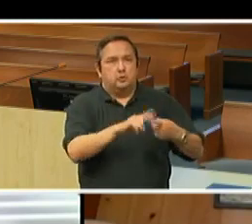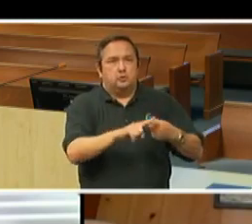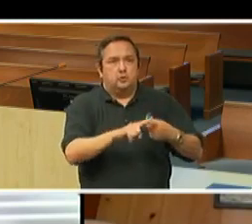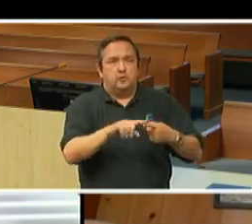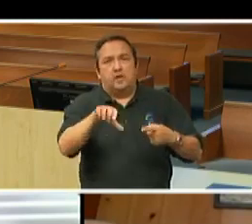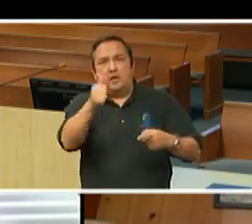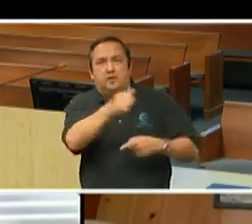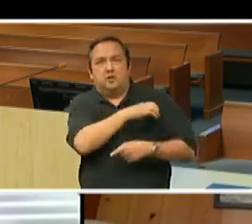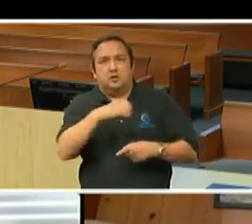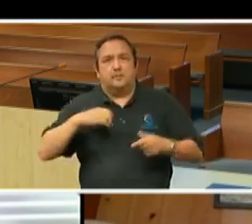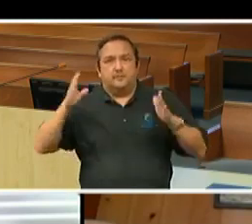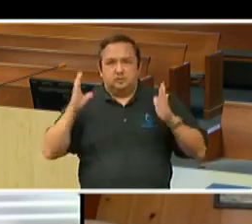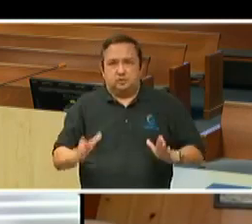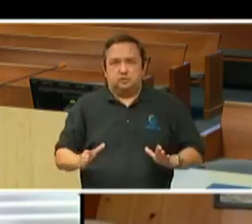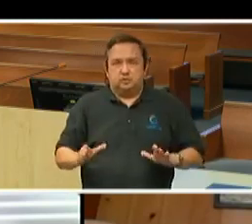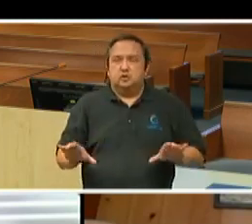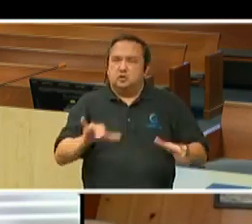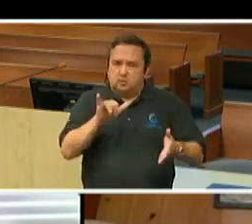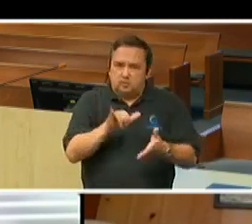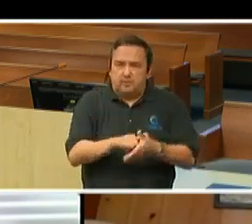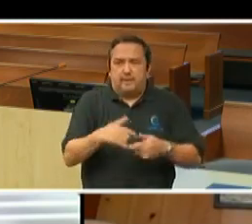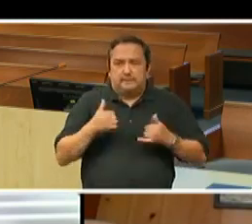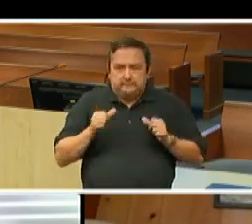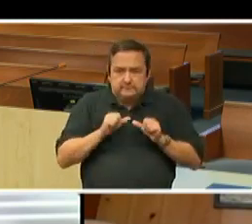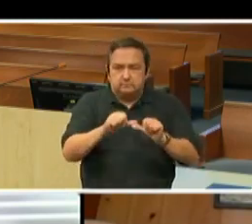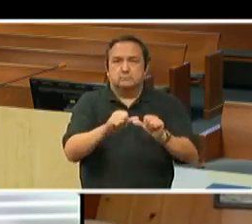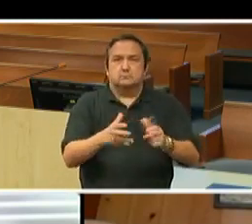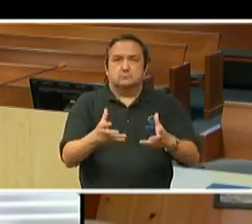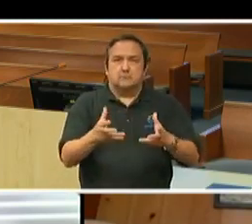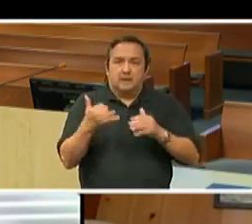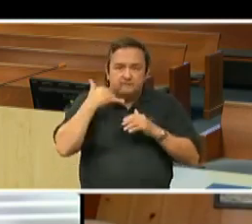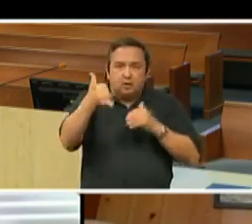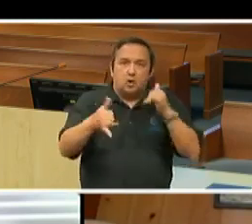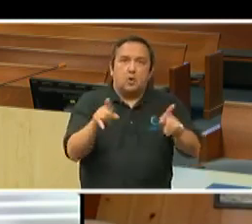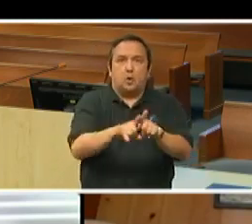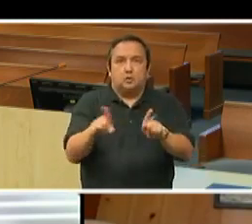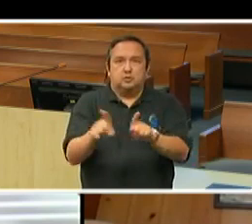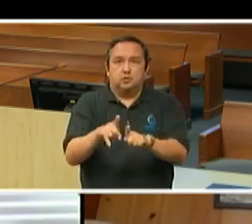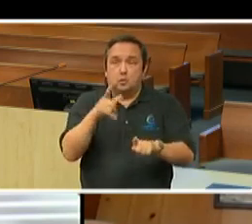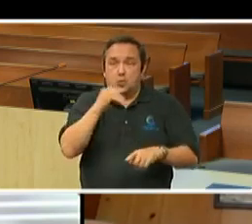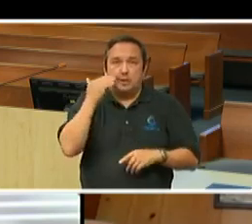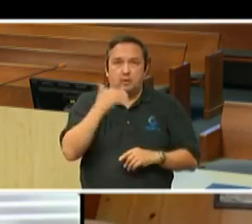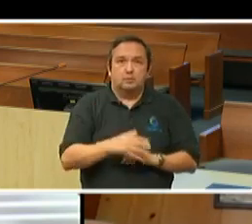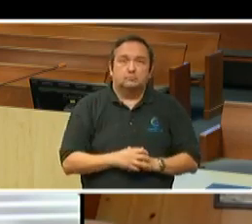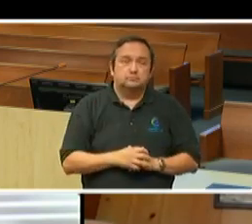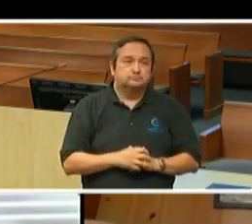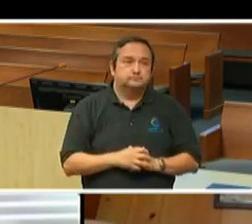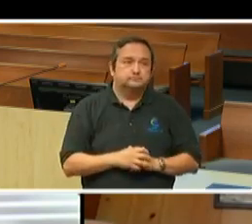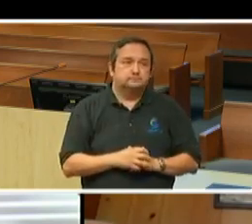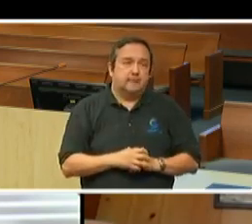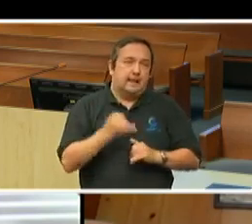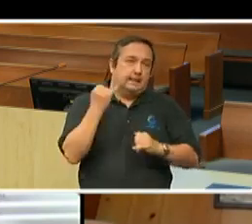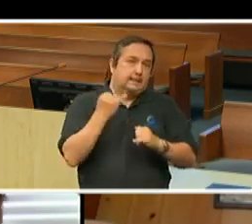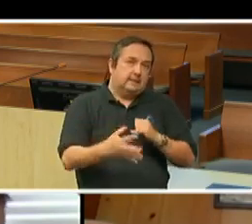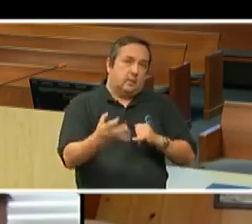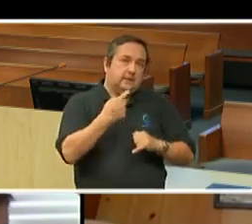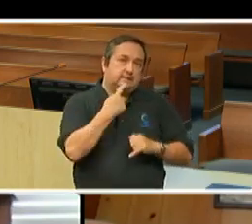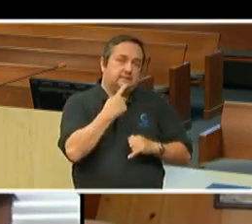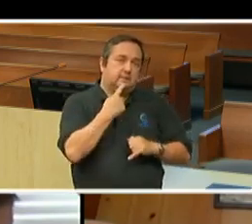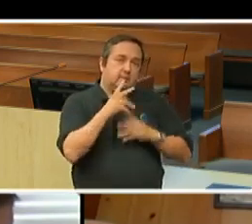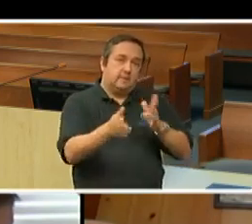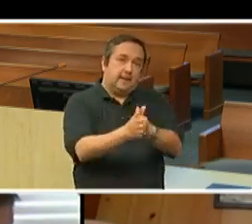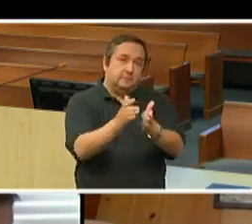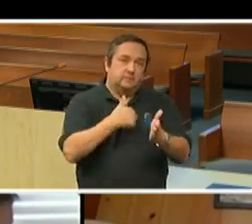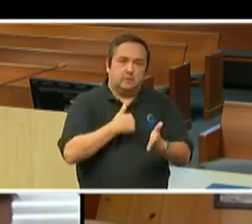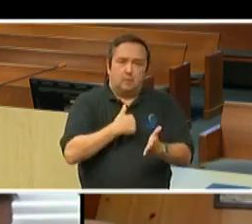commissioners. I'd ask that you continue to do that, and I'm certainly following up those with phone calls for the ones that I know. The last thing I'll say is people ask me, what